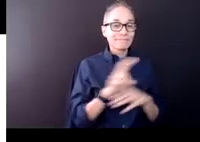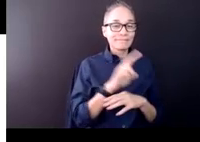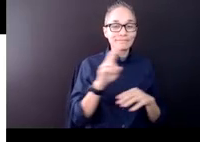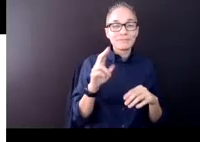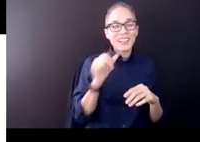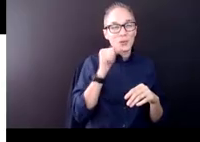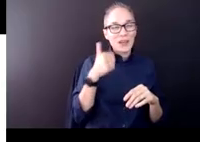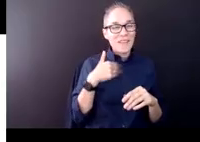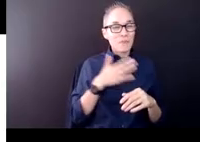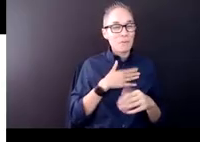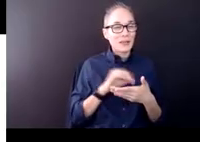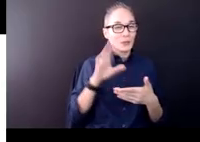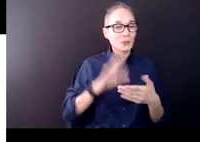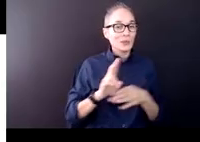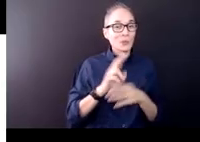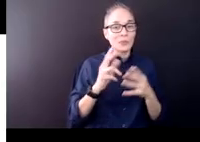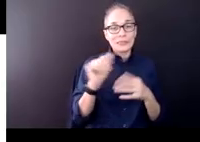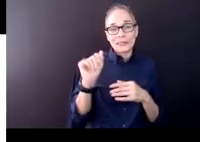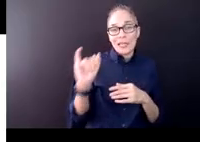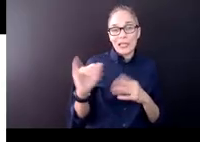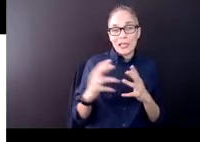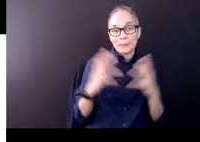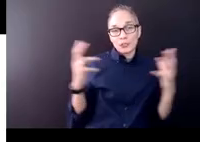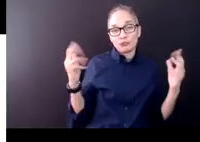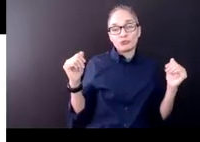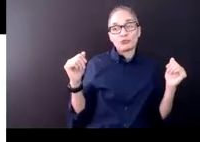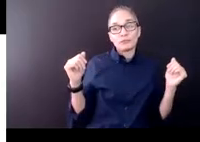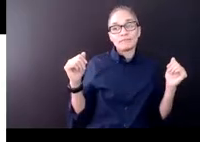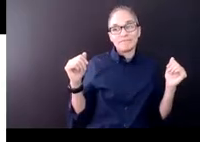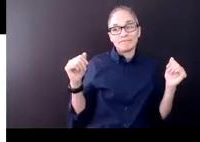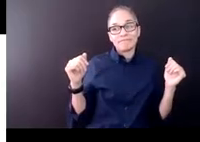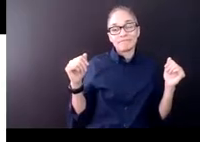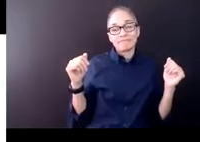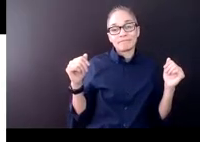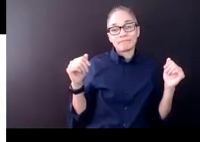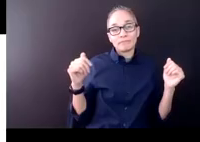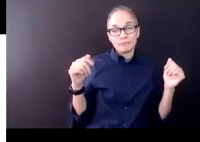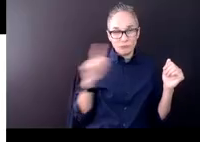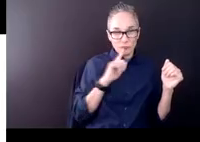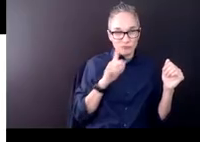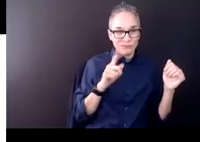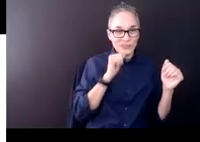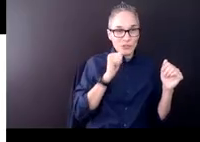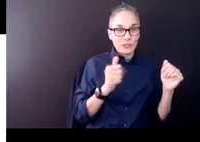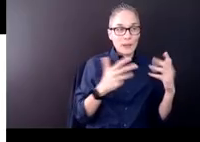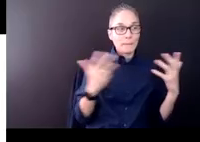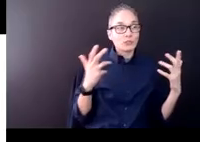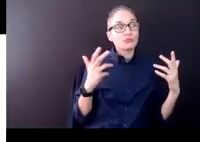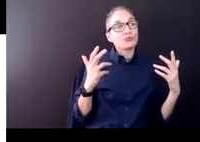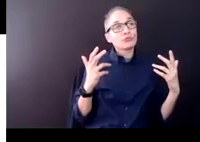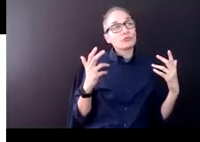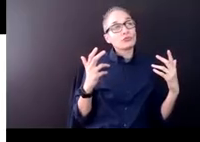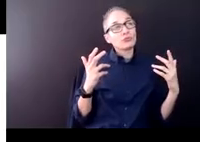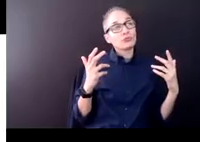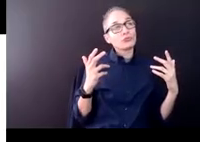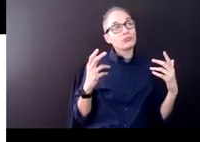I don't have students use AI a lot. I mean, outside of what I've talked about in this presentation, I haven't, there's not very